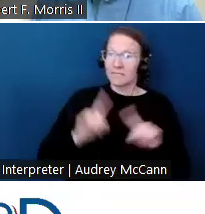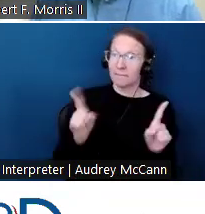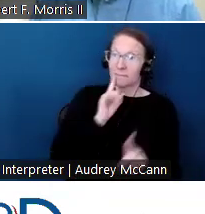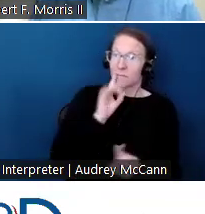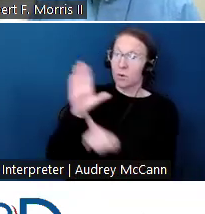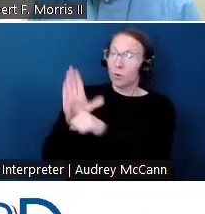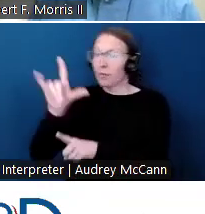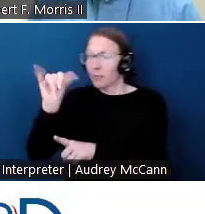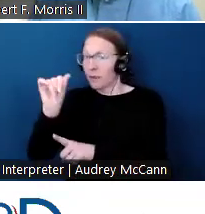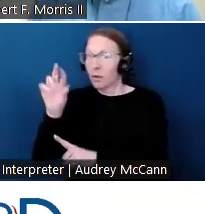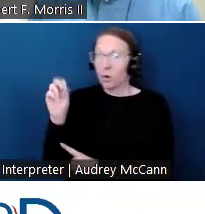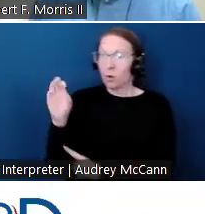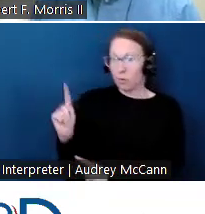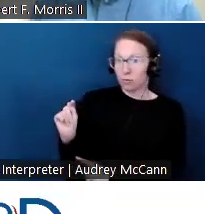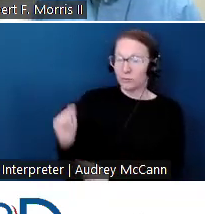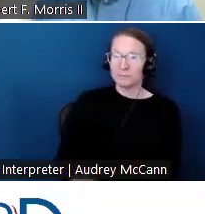or Robert, but